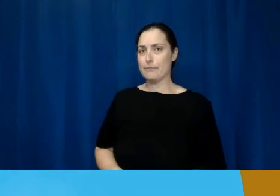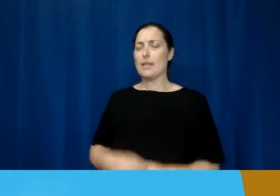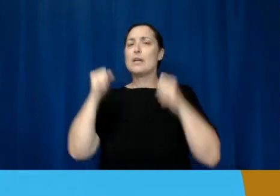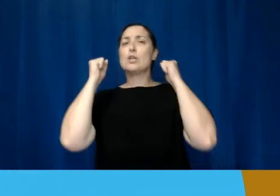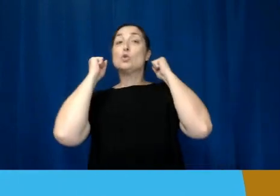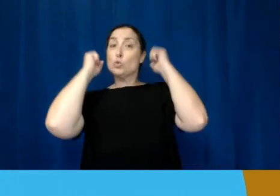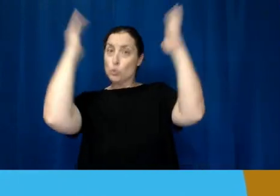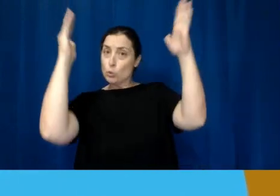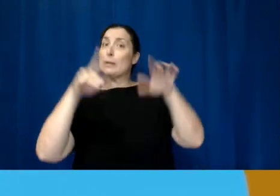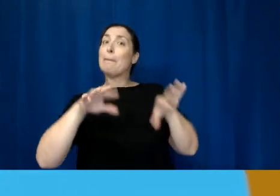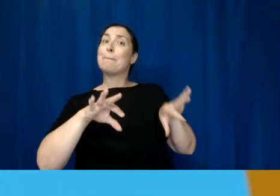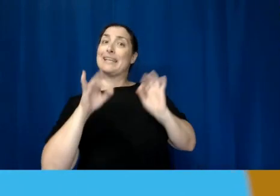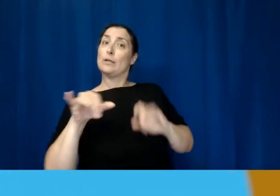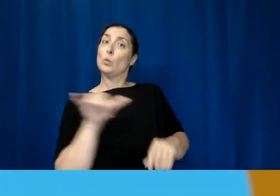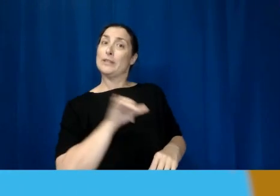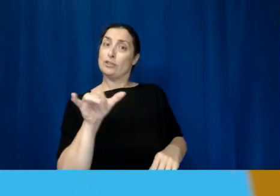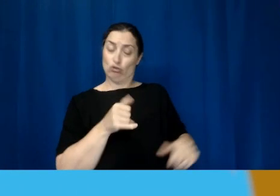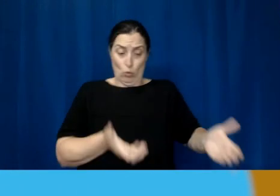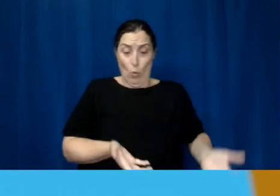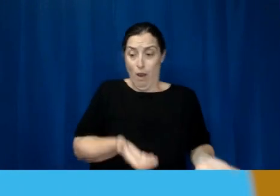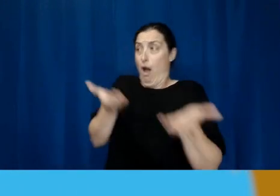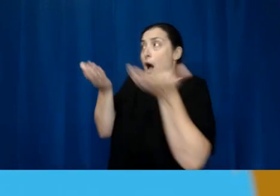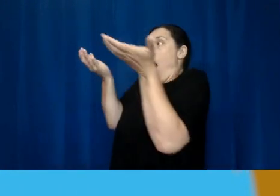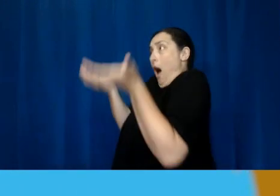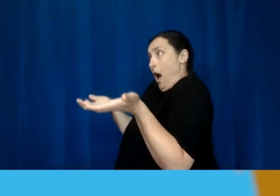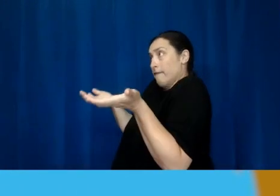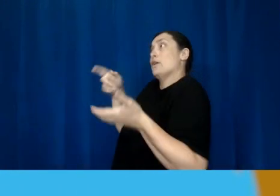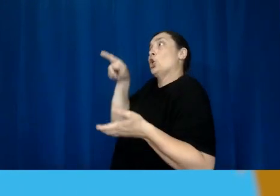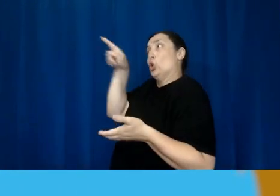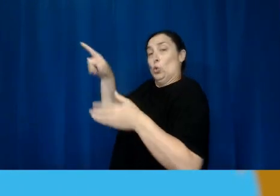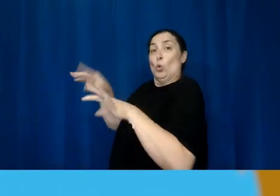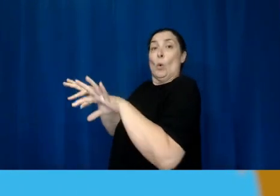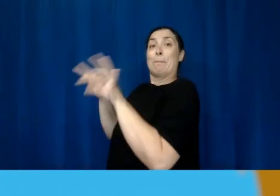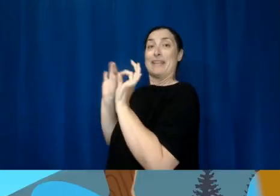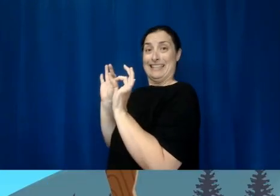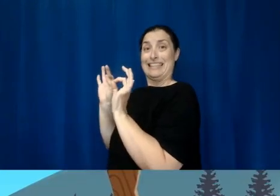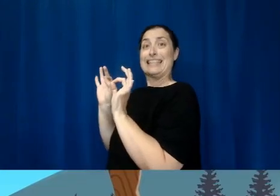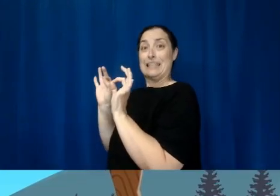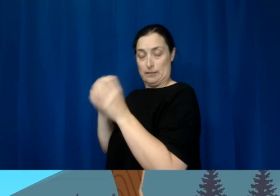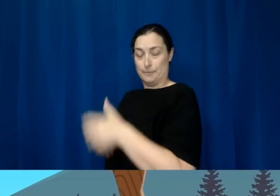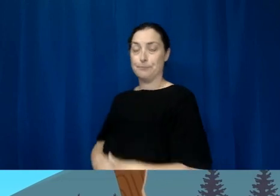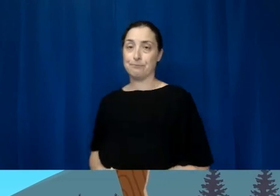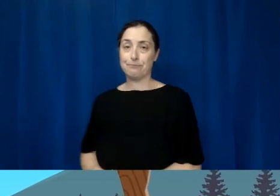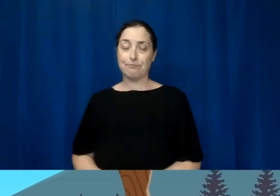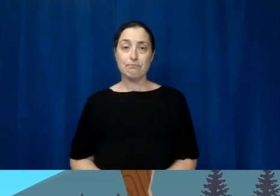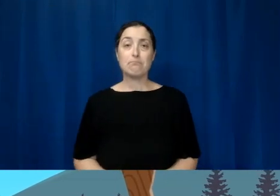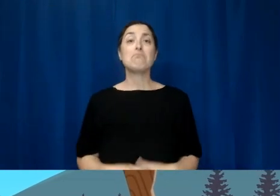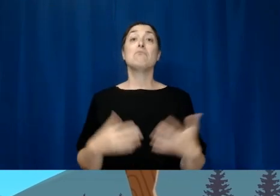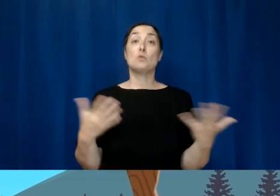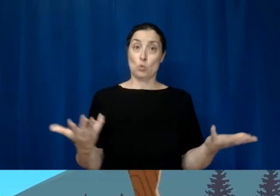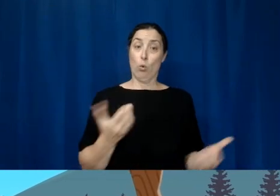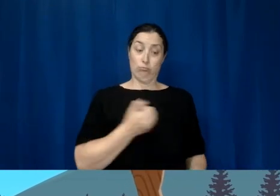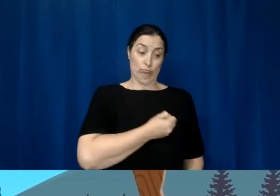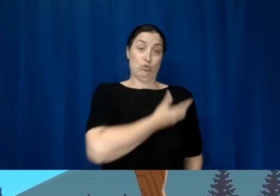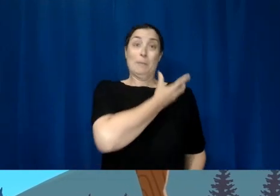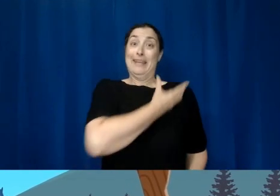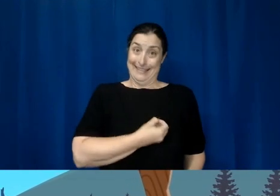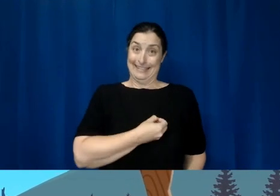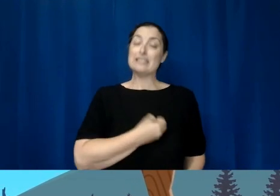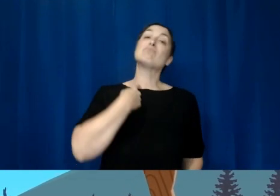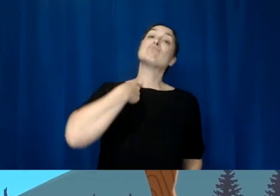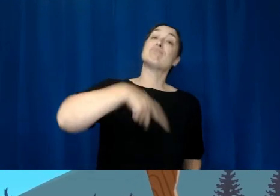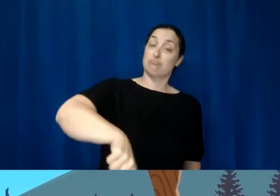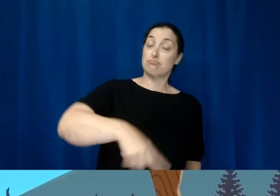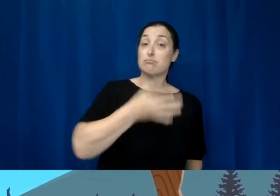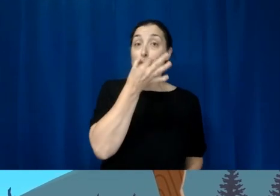would choose which portion they kept and which they burned to the heavens. So Prometheus slaughtered a great ox, or perhaps